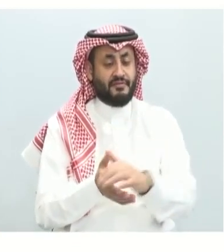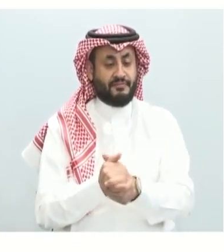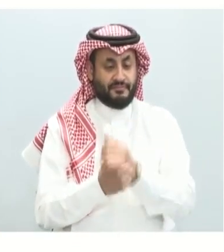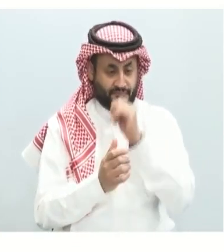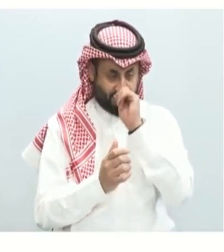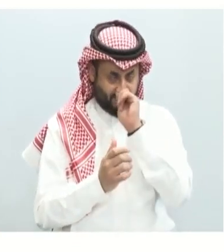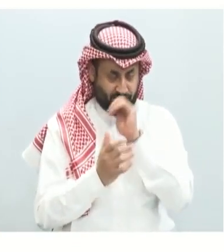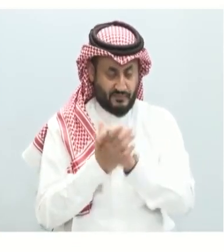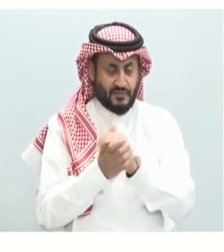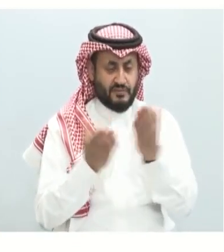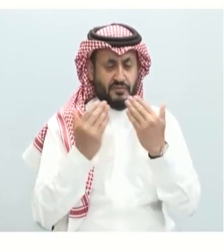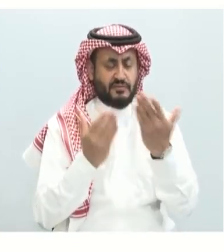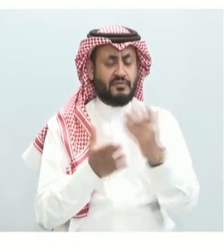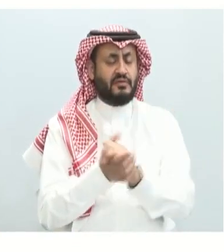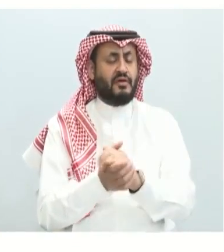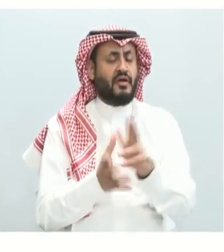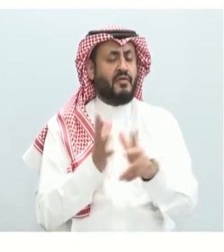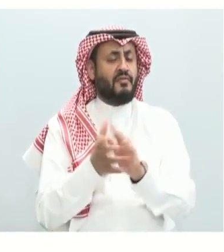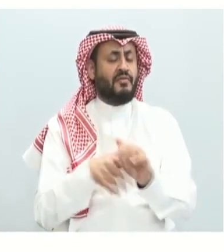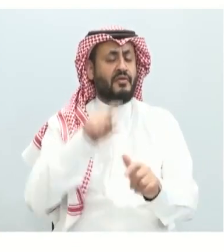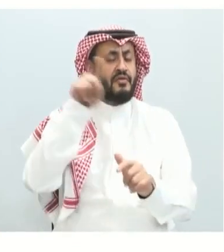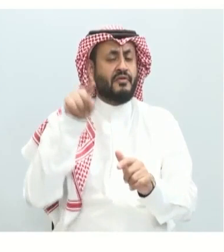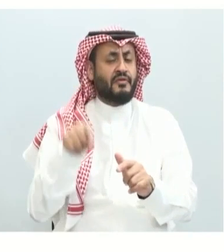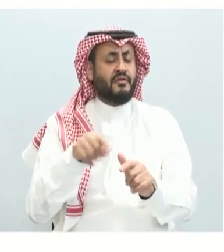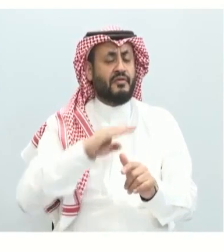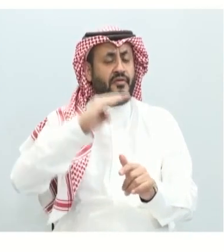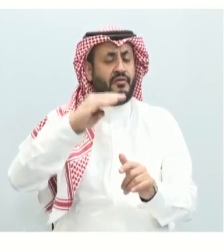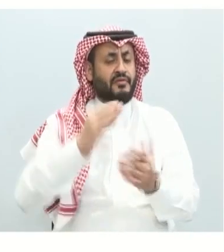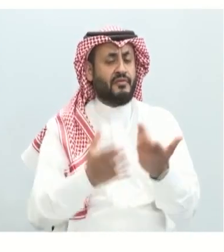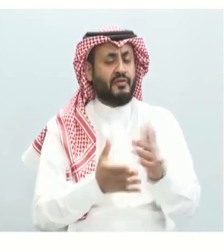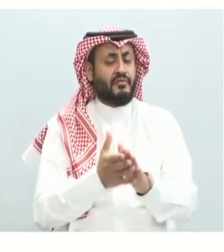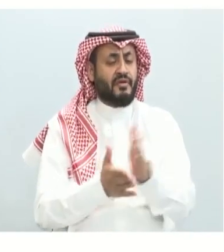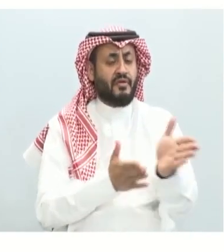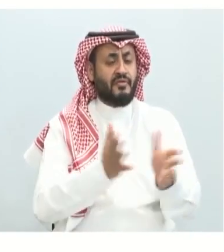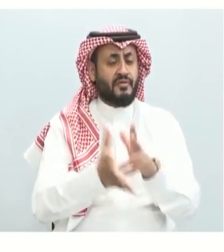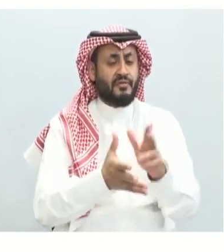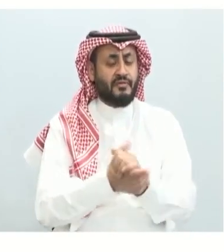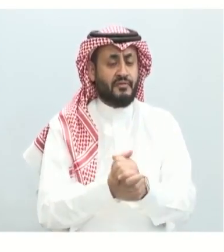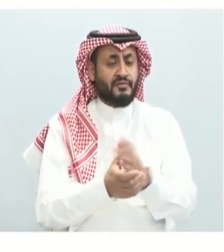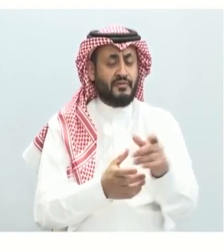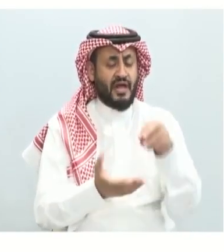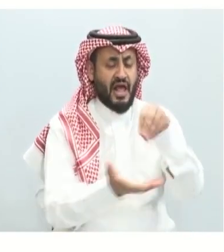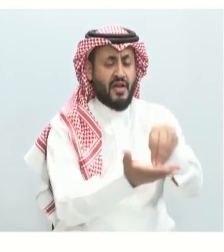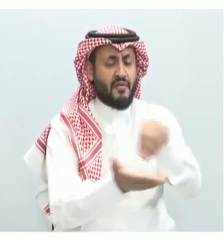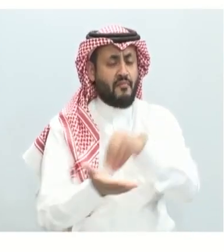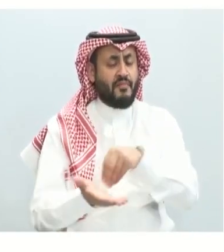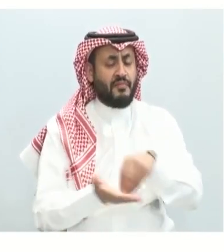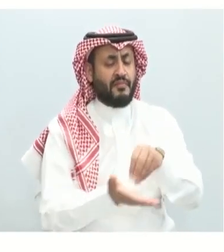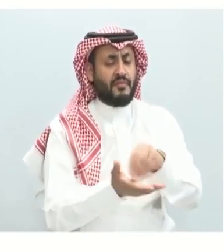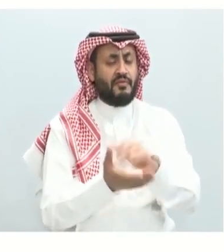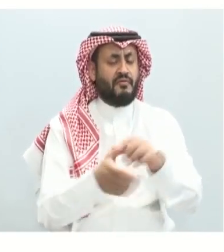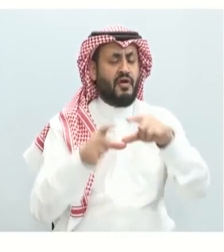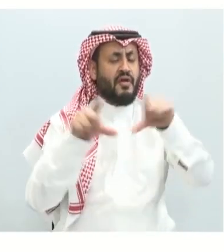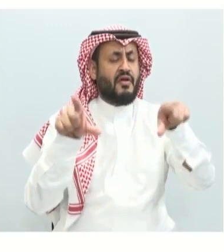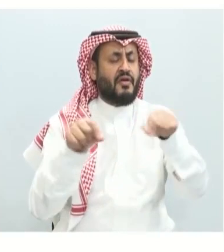did learn how to ask and also how to talk about places. What are the phrases that